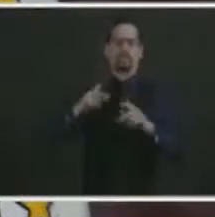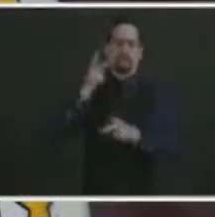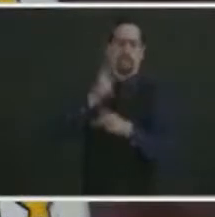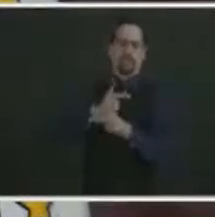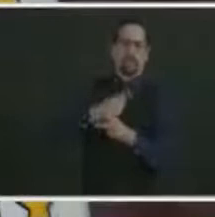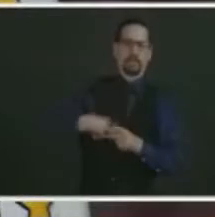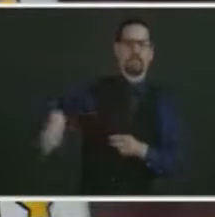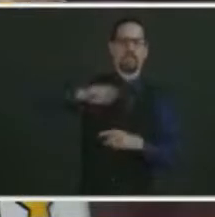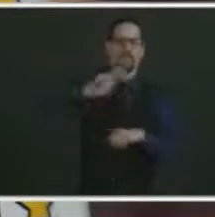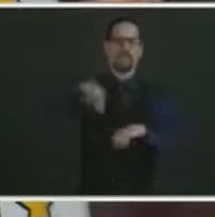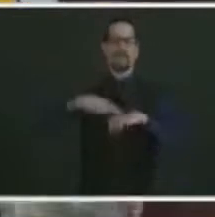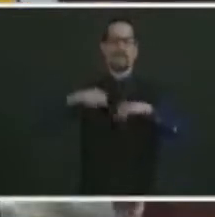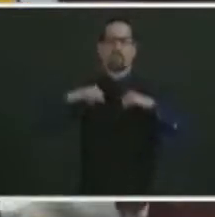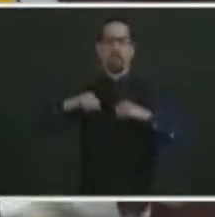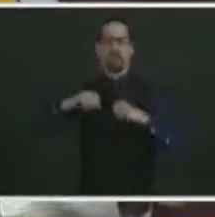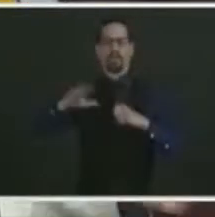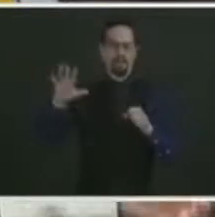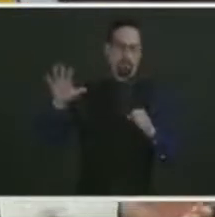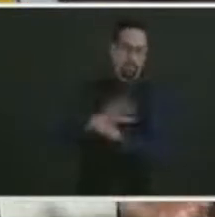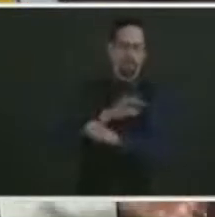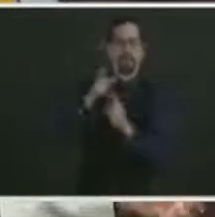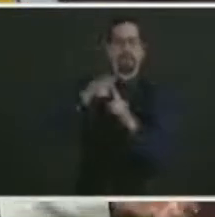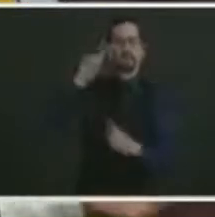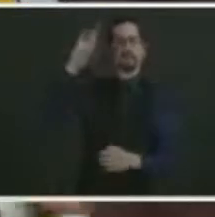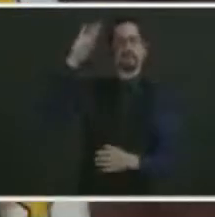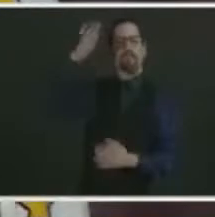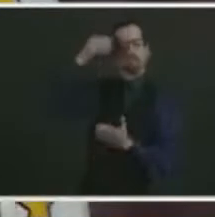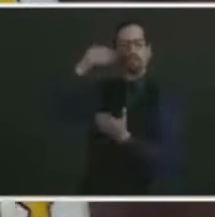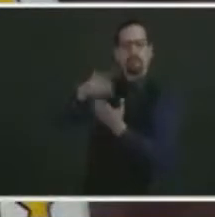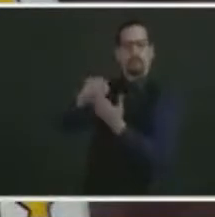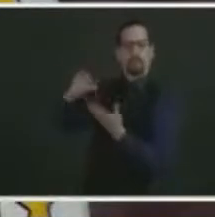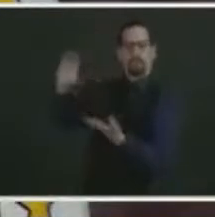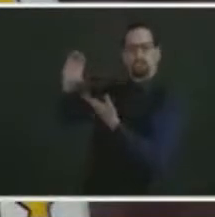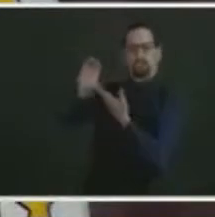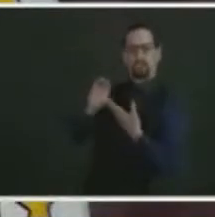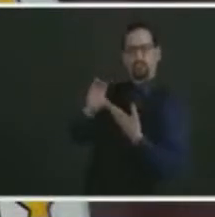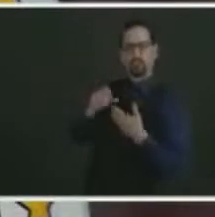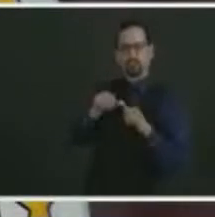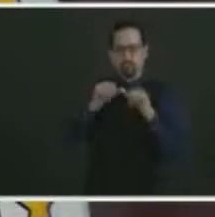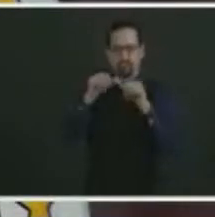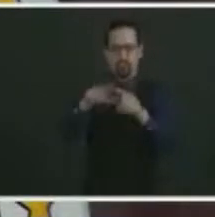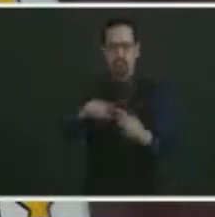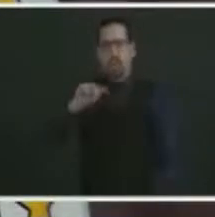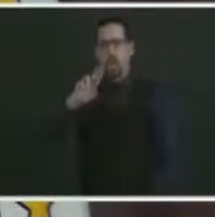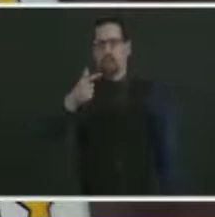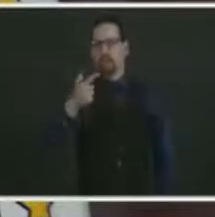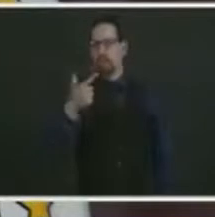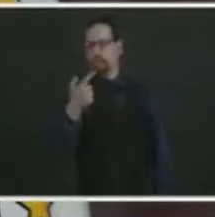federal funding through to August 21st. My final comment is this.